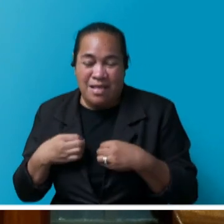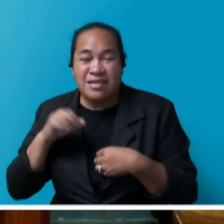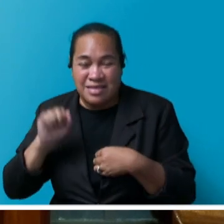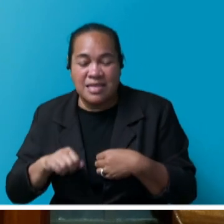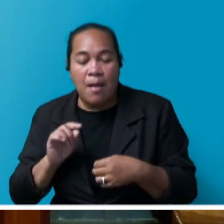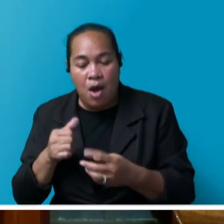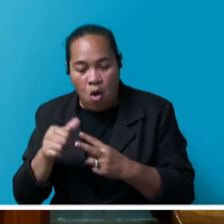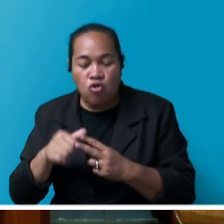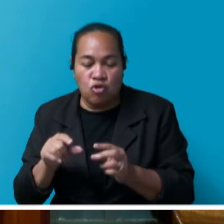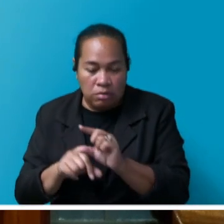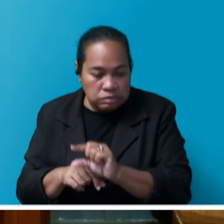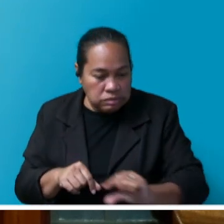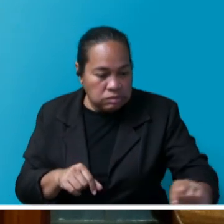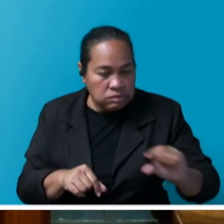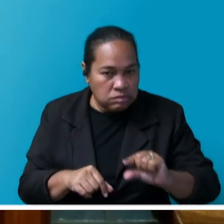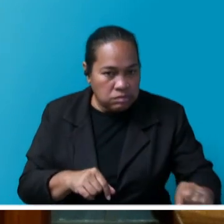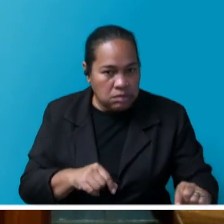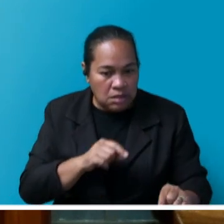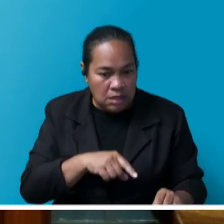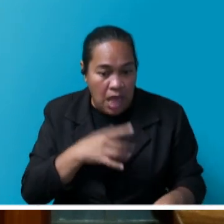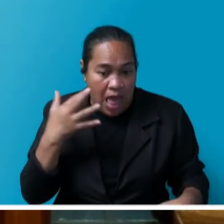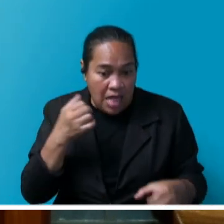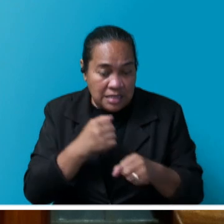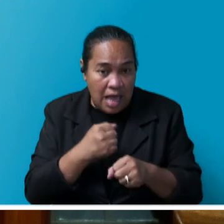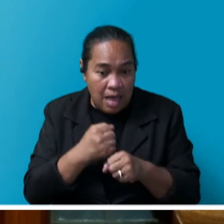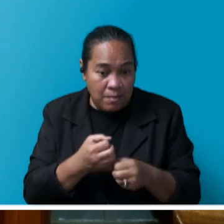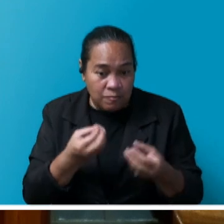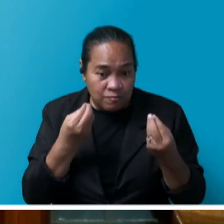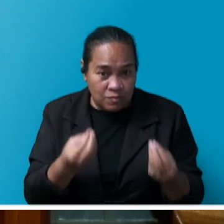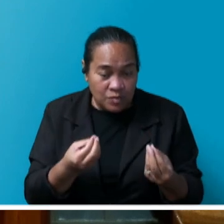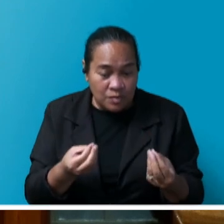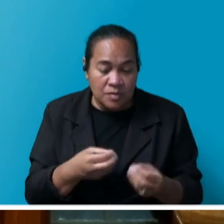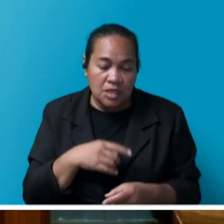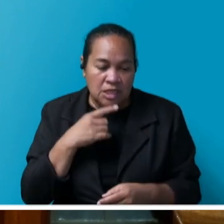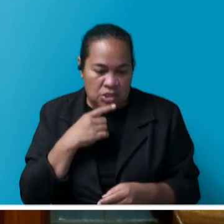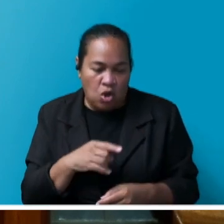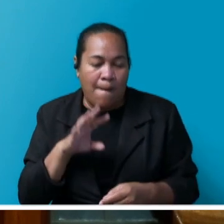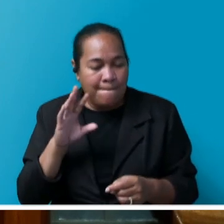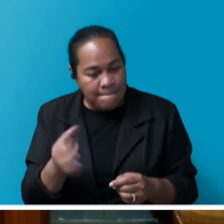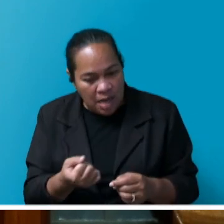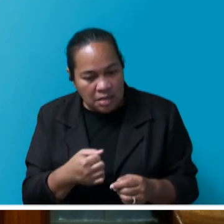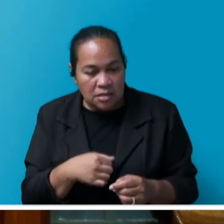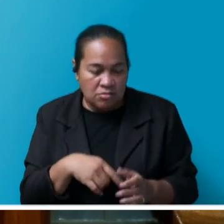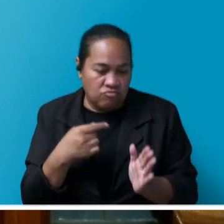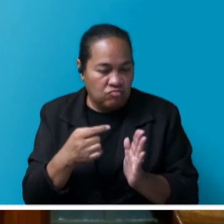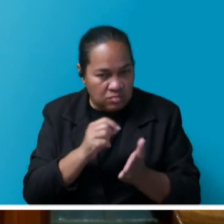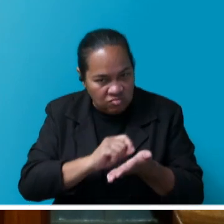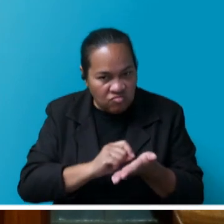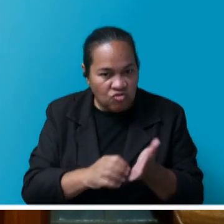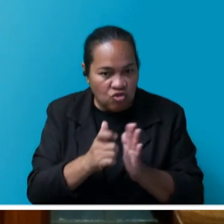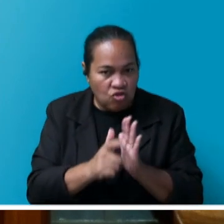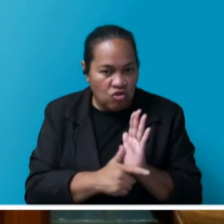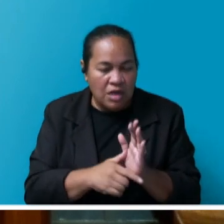Payment arrangements in the compensation scheme, whether lump sum or recurring, is to be considered in the new legislation, as well as other considerations such as